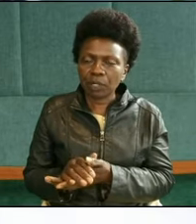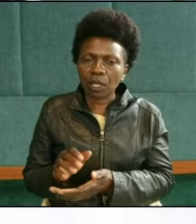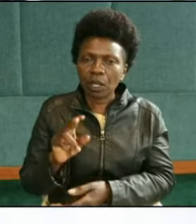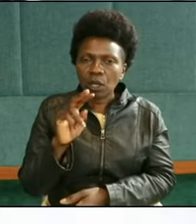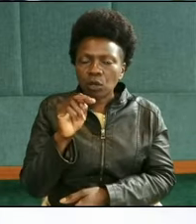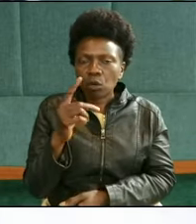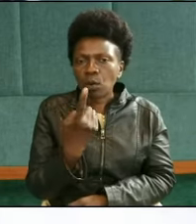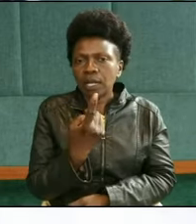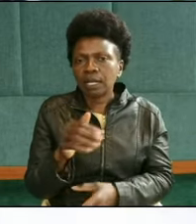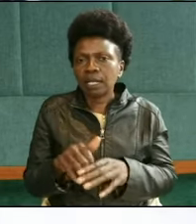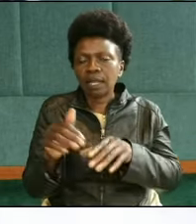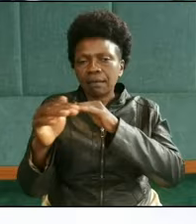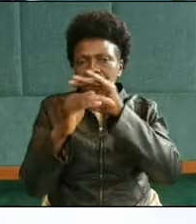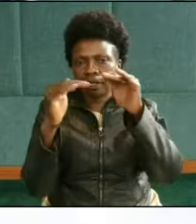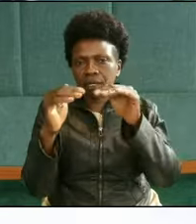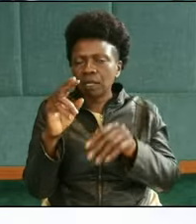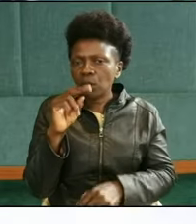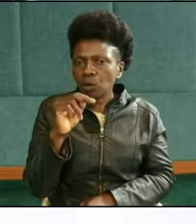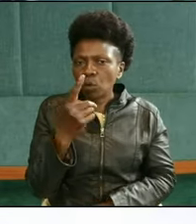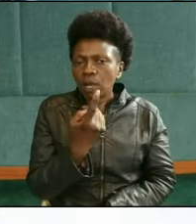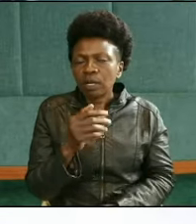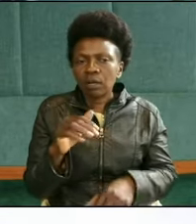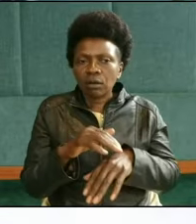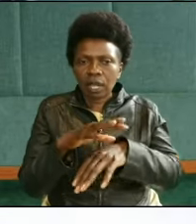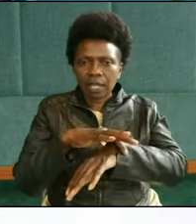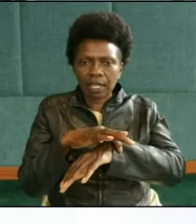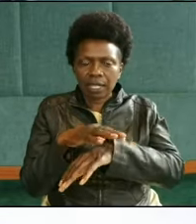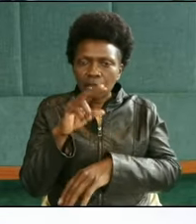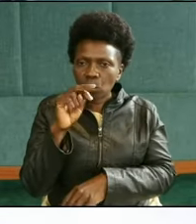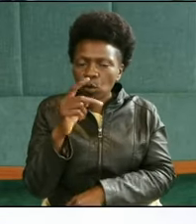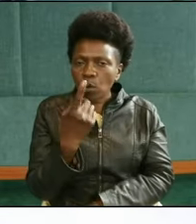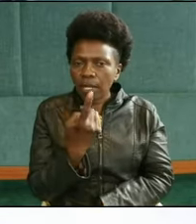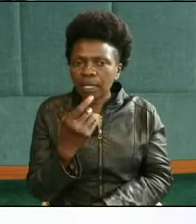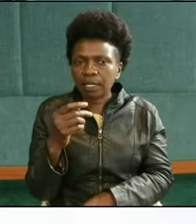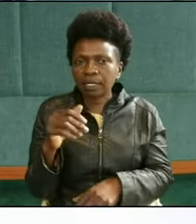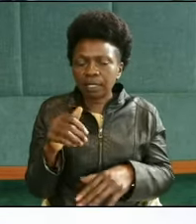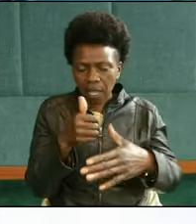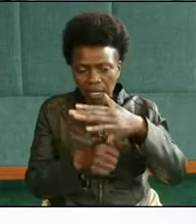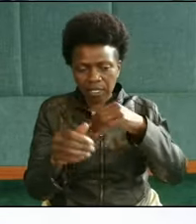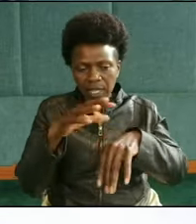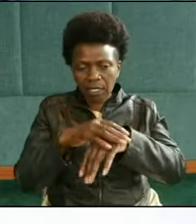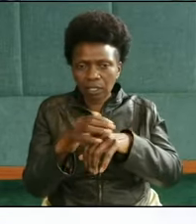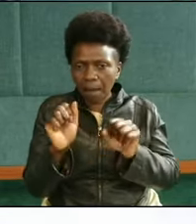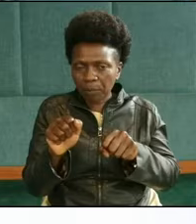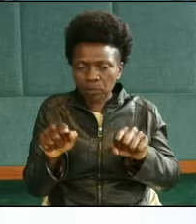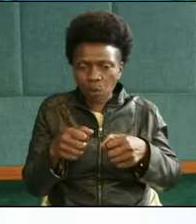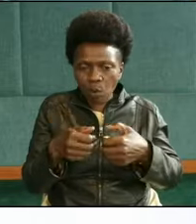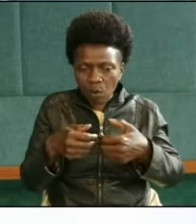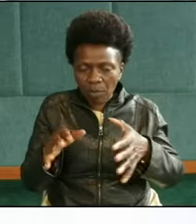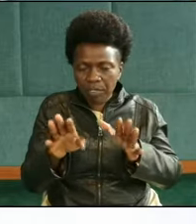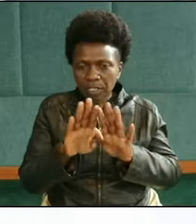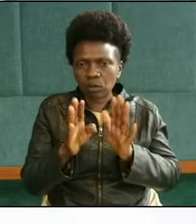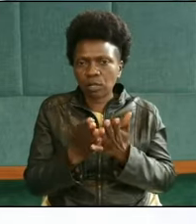No one in heaven, no one on earth, no one beneath the earth could be able to open the